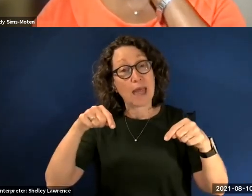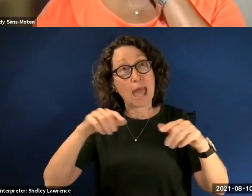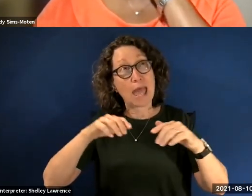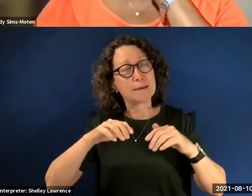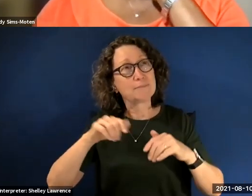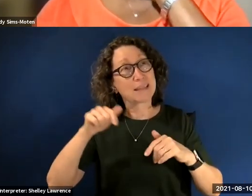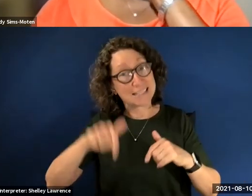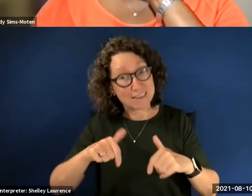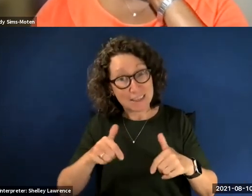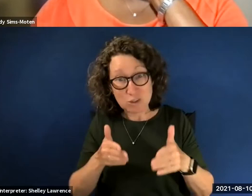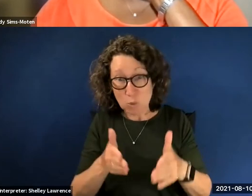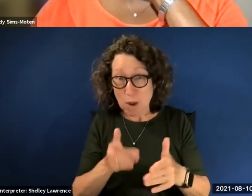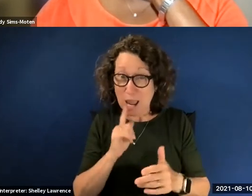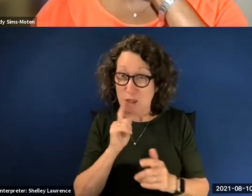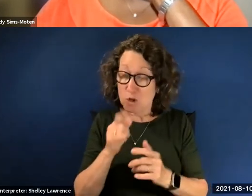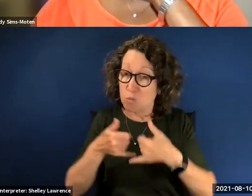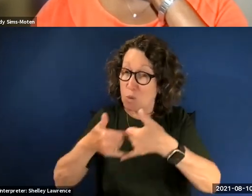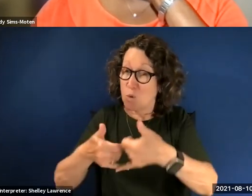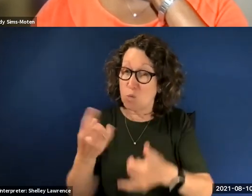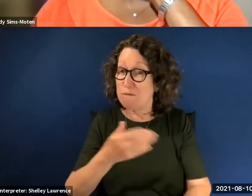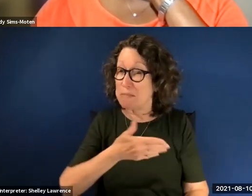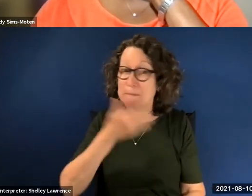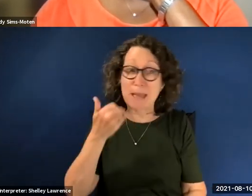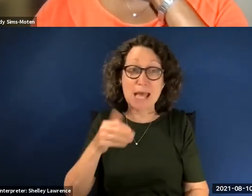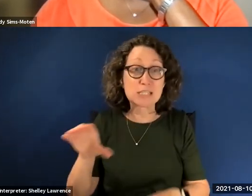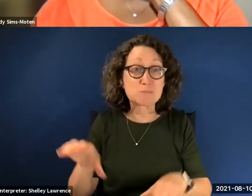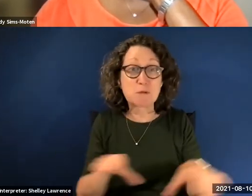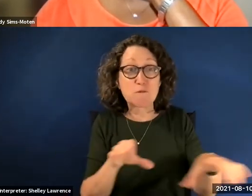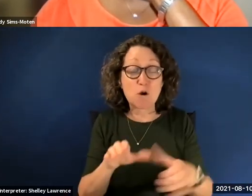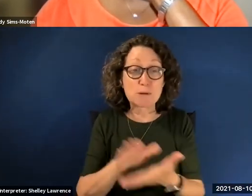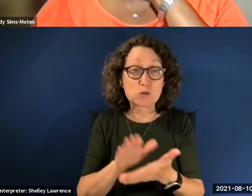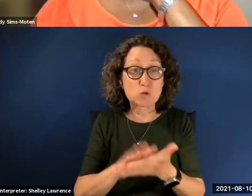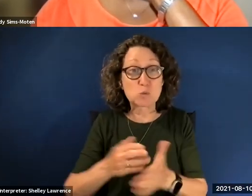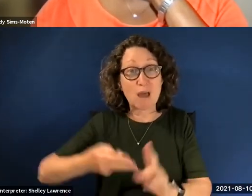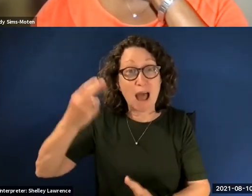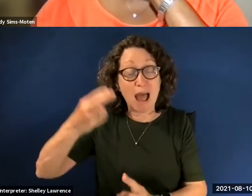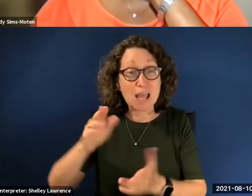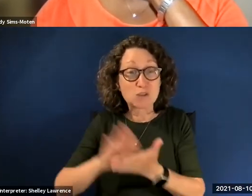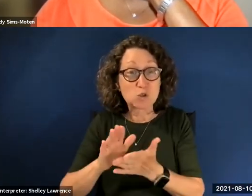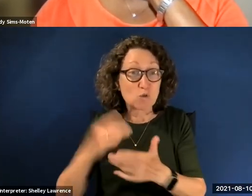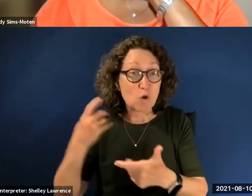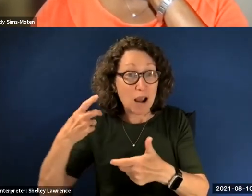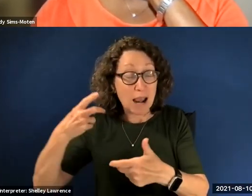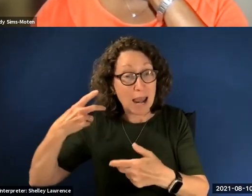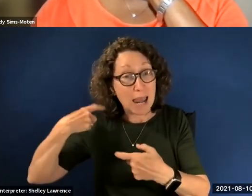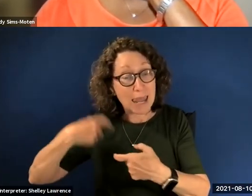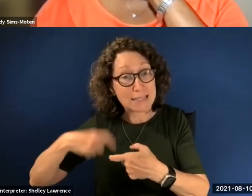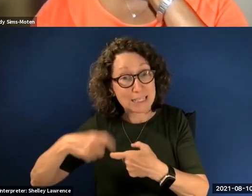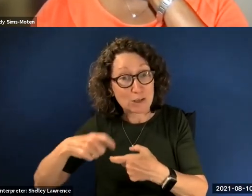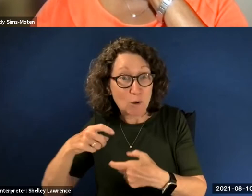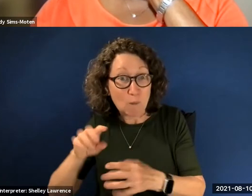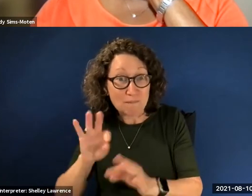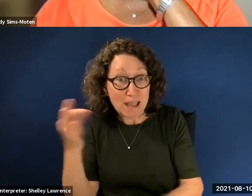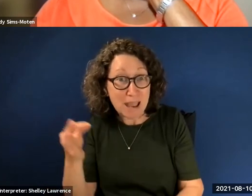Is this the way you reward one of the best performing schools with the highest scores for Latino families? On the contrary, why should Adelante